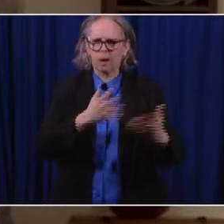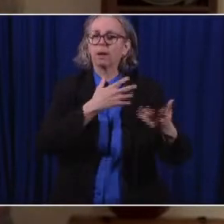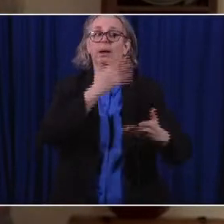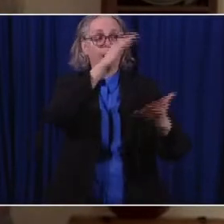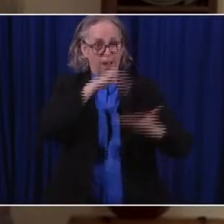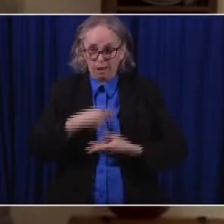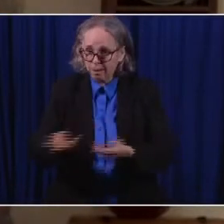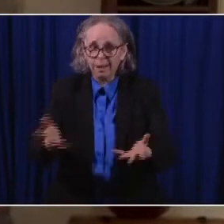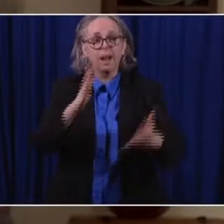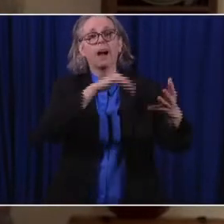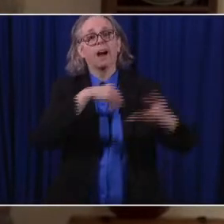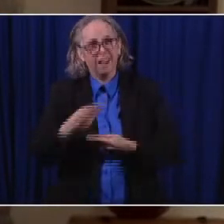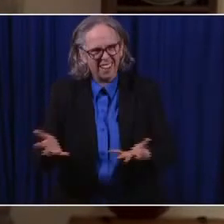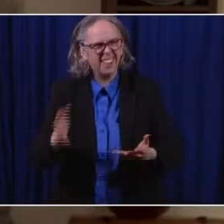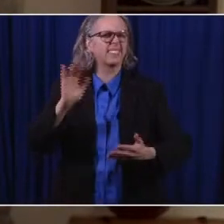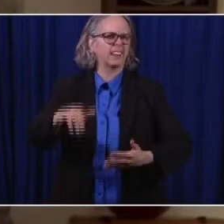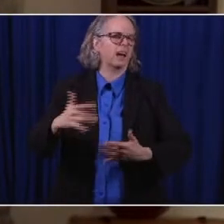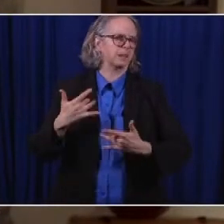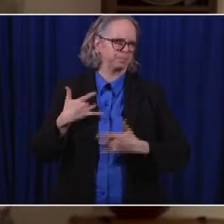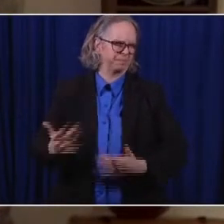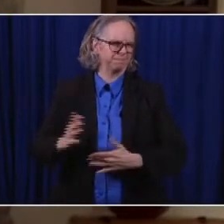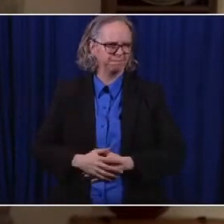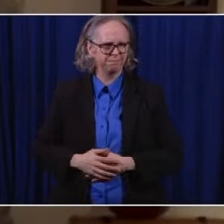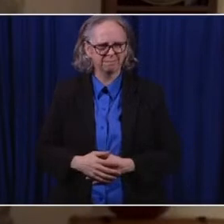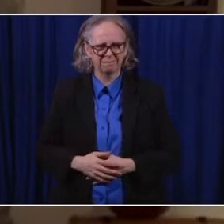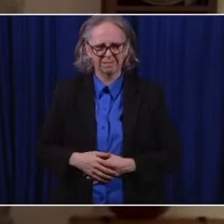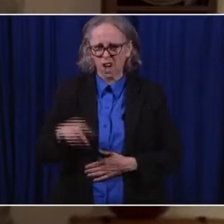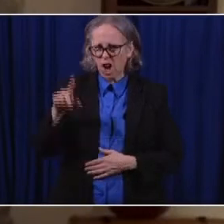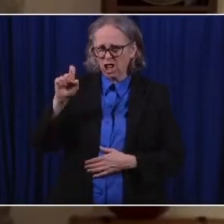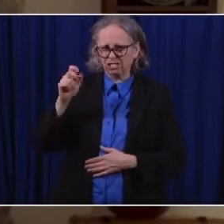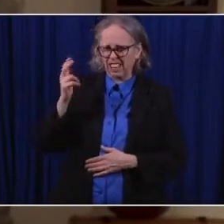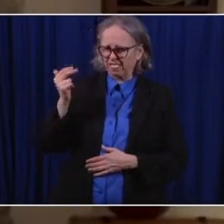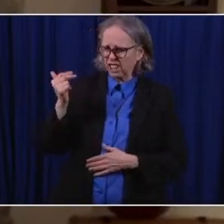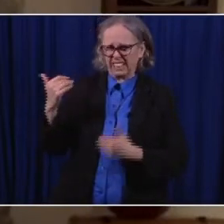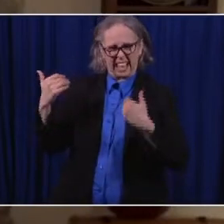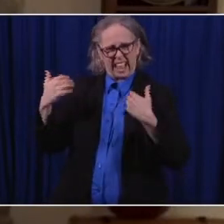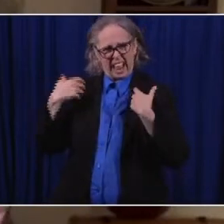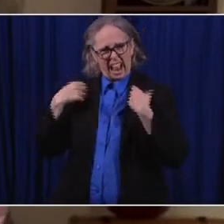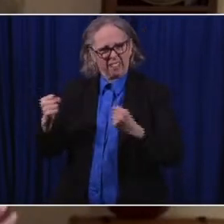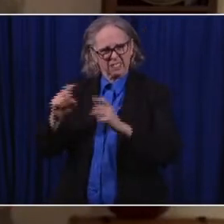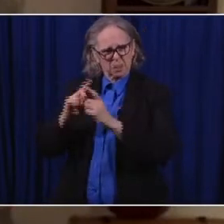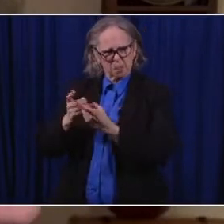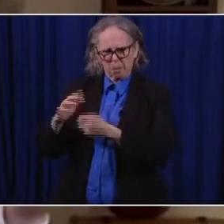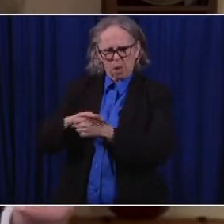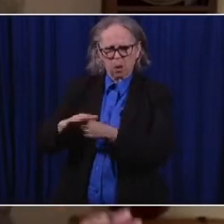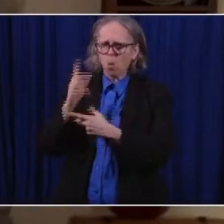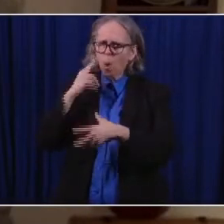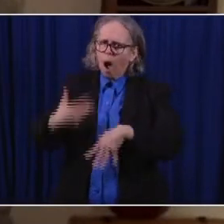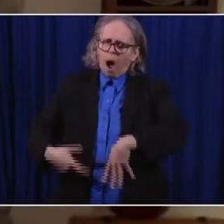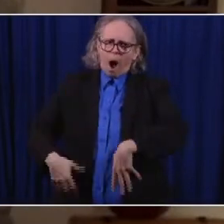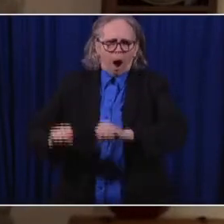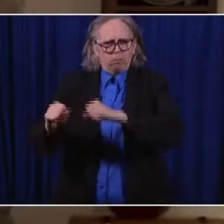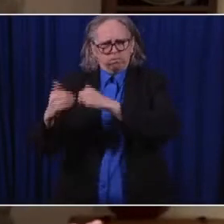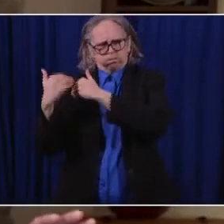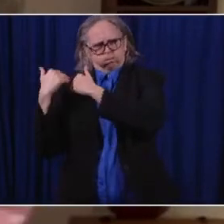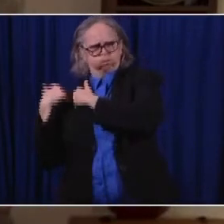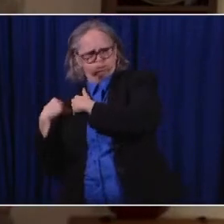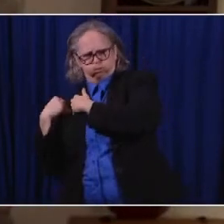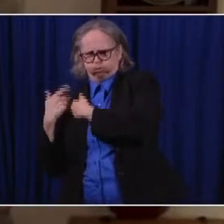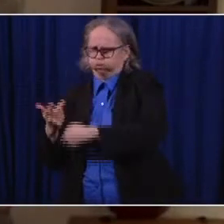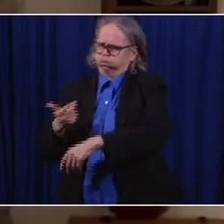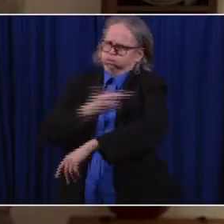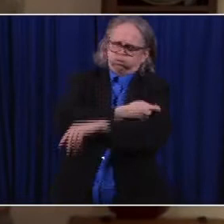over 100 health departments that are going to be getting the vaccine very, very shortly. And they are going to be sometimes doing